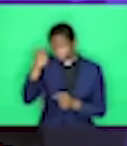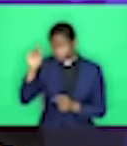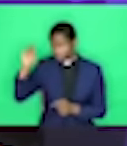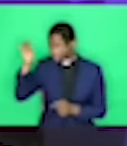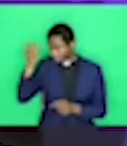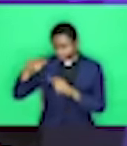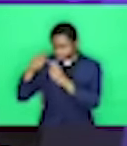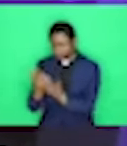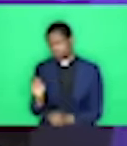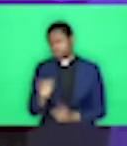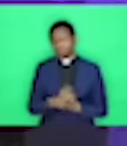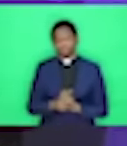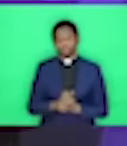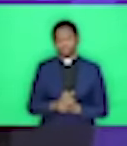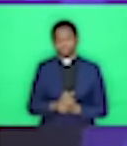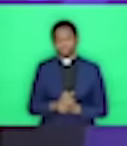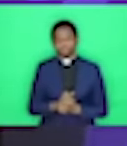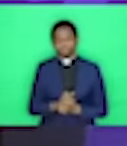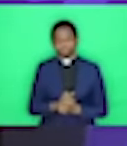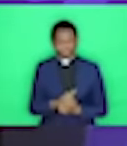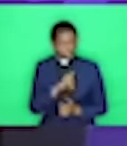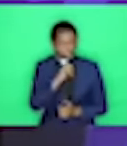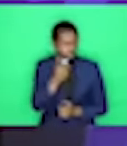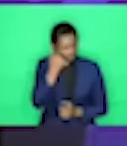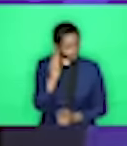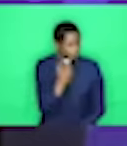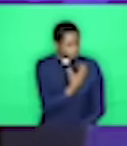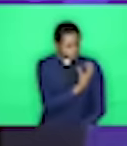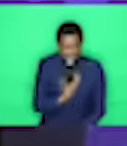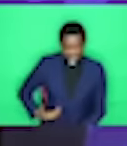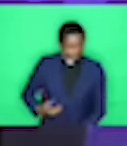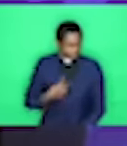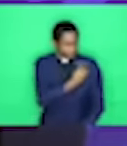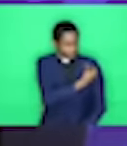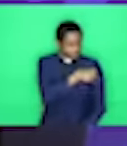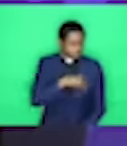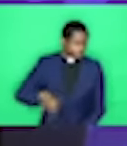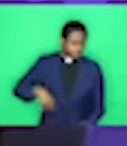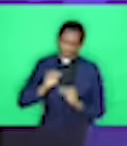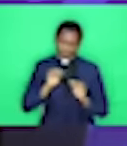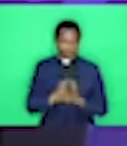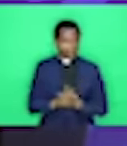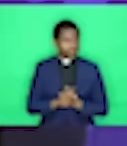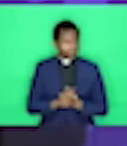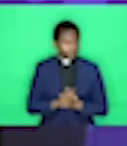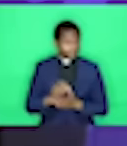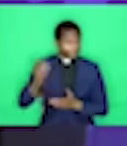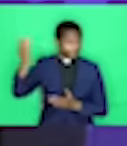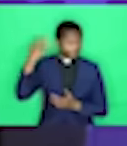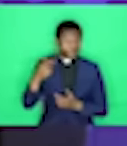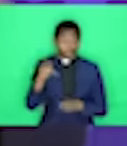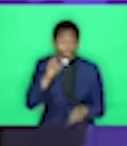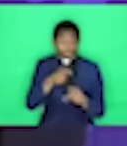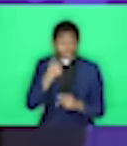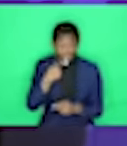yet, am I your fodia? Neither is it for chiefs and queen mothers. And then ya himfo adia. Our forebears said that yen ara,